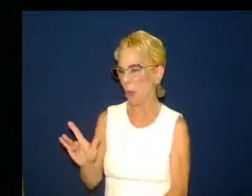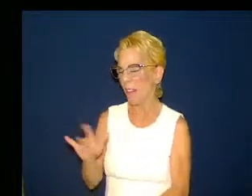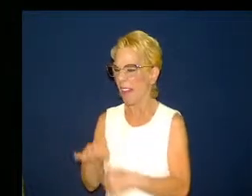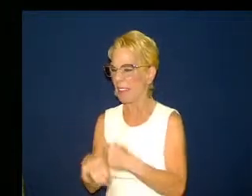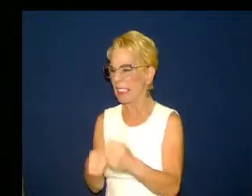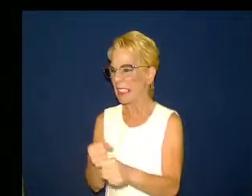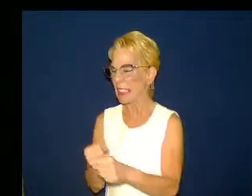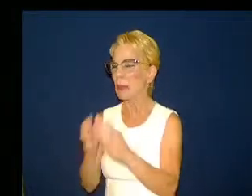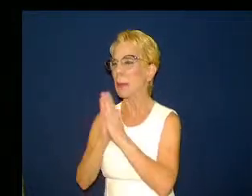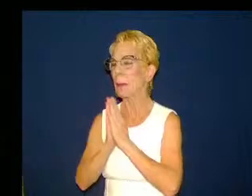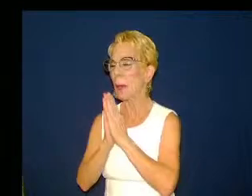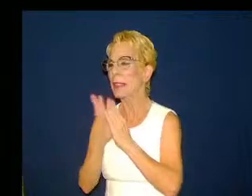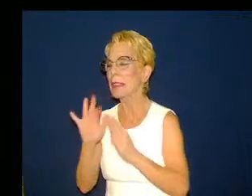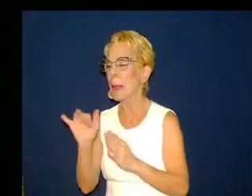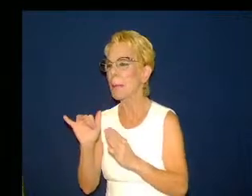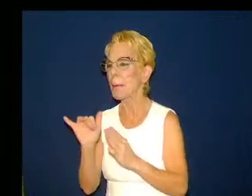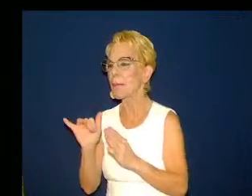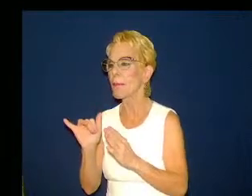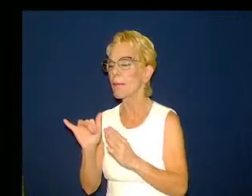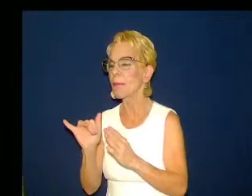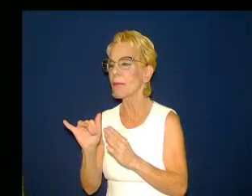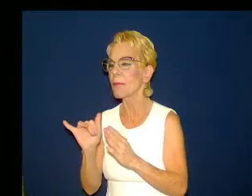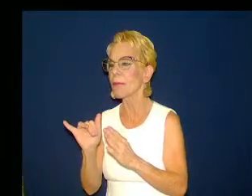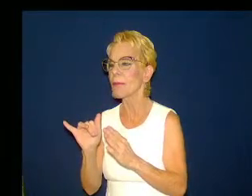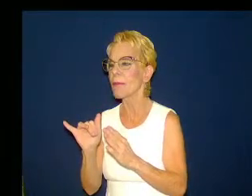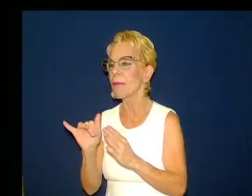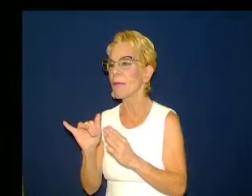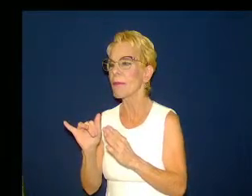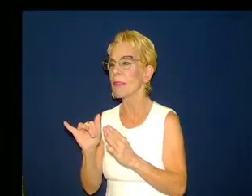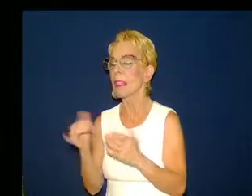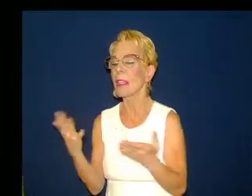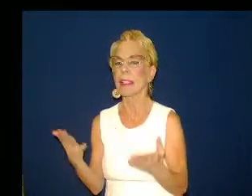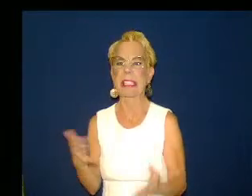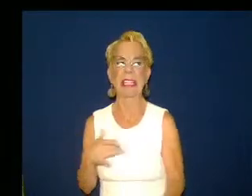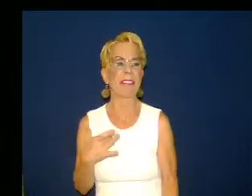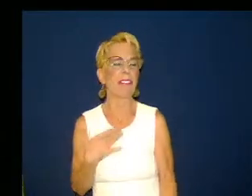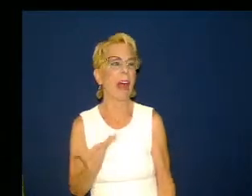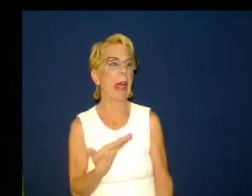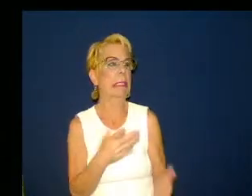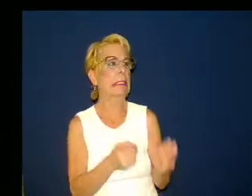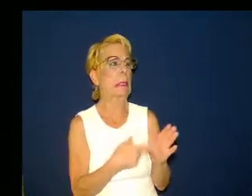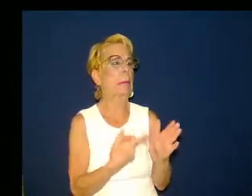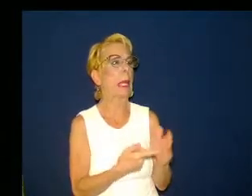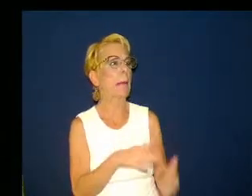looked up at her and he says, "Well, it's sort of like I'm talking to a wall."